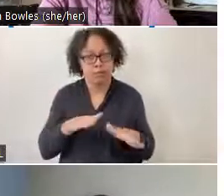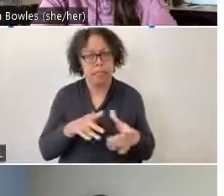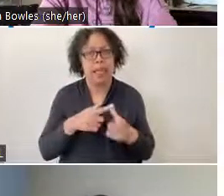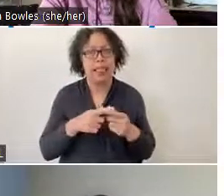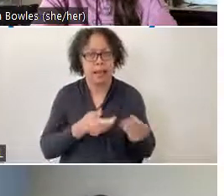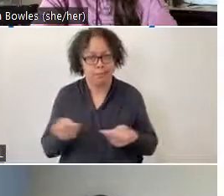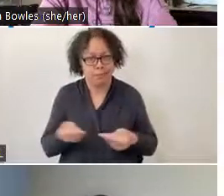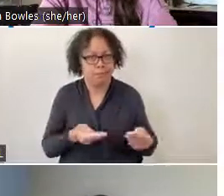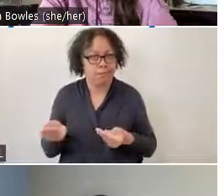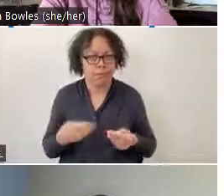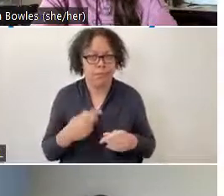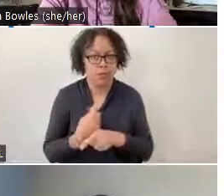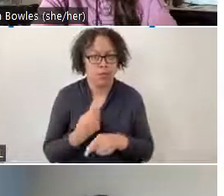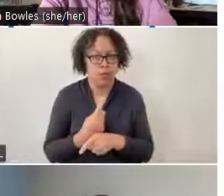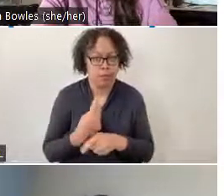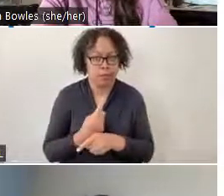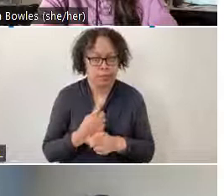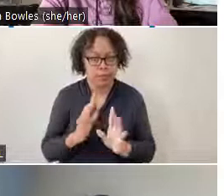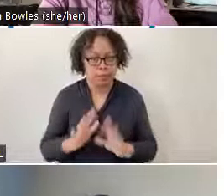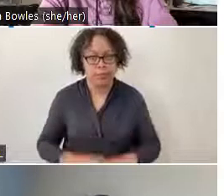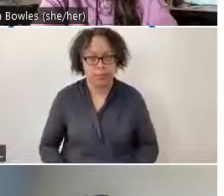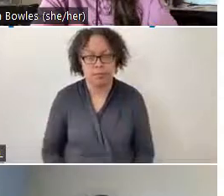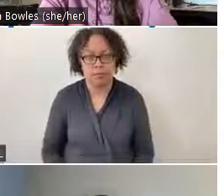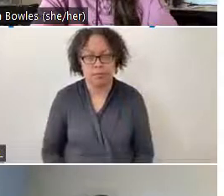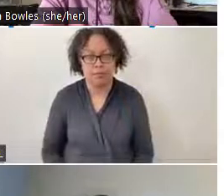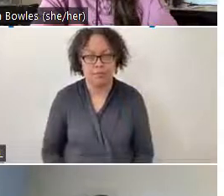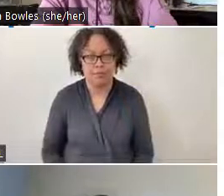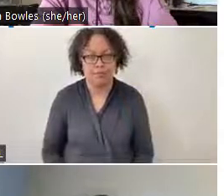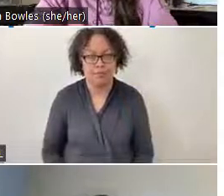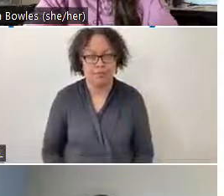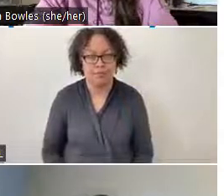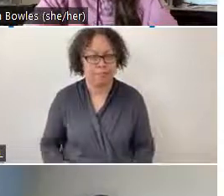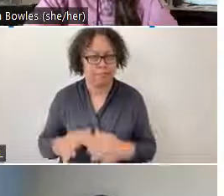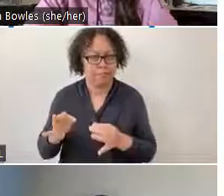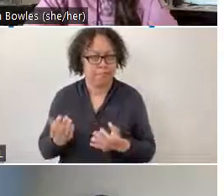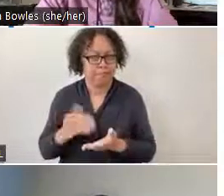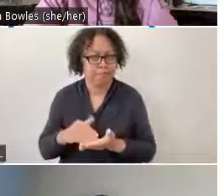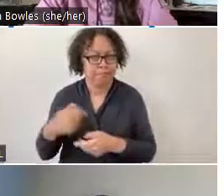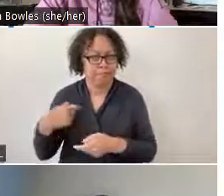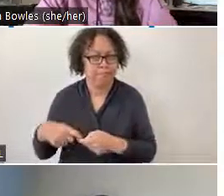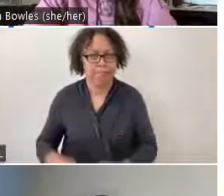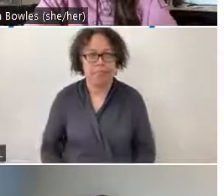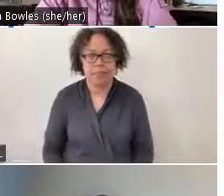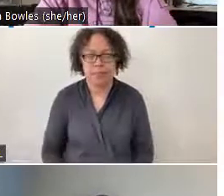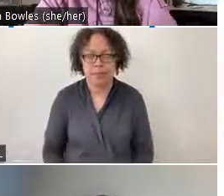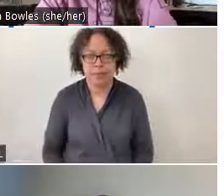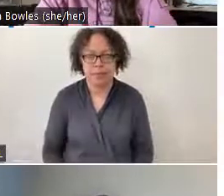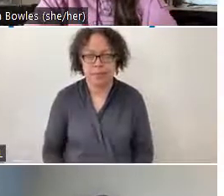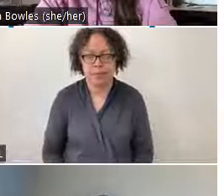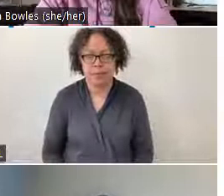that is being said to everyone. Y les recordamos, si van a participar, que hablen a un